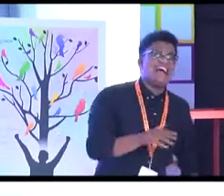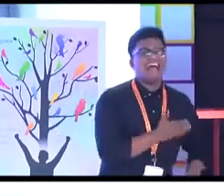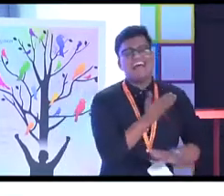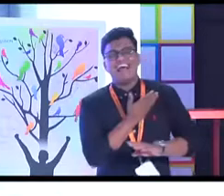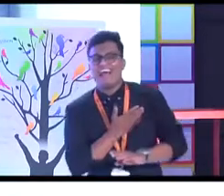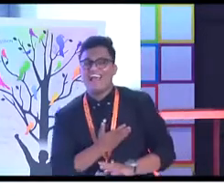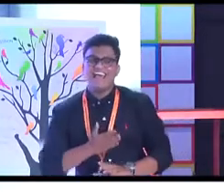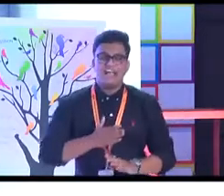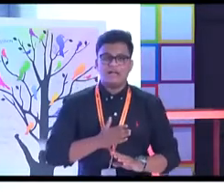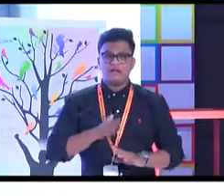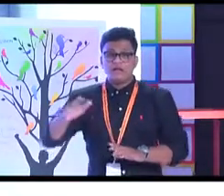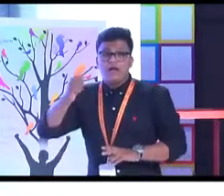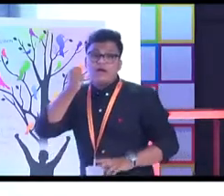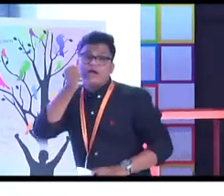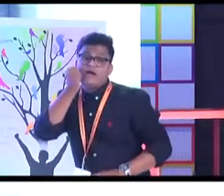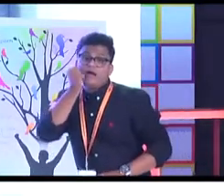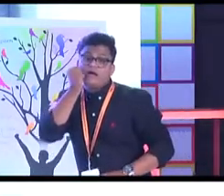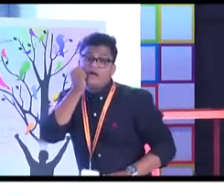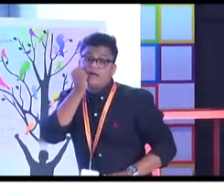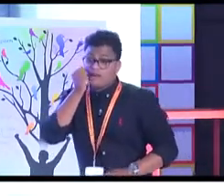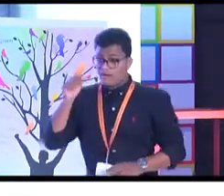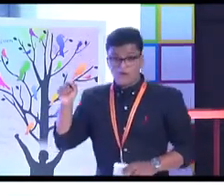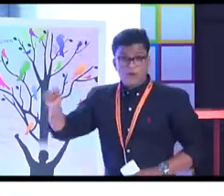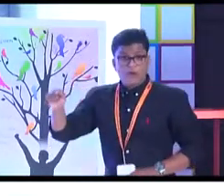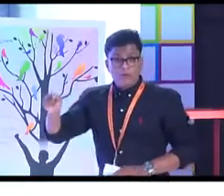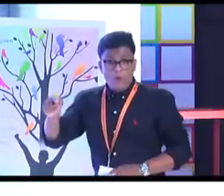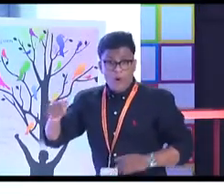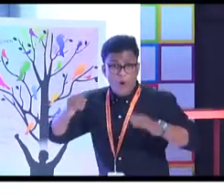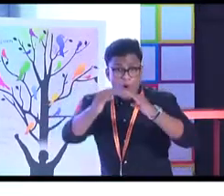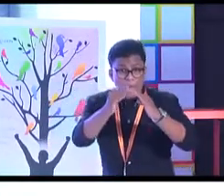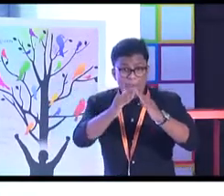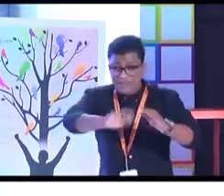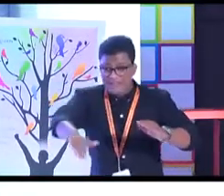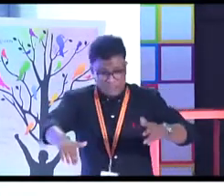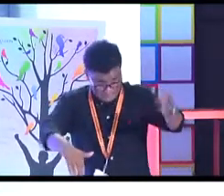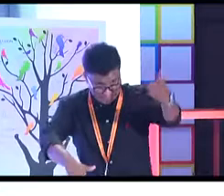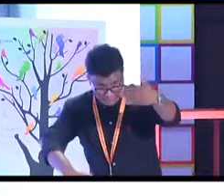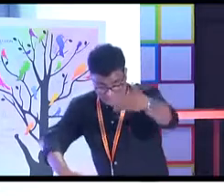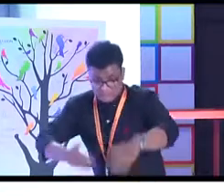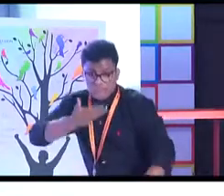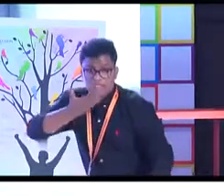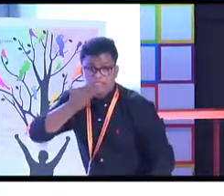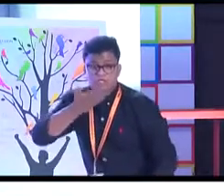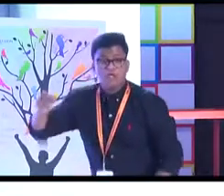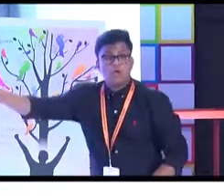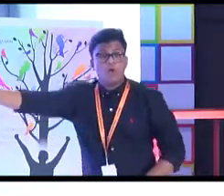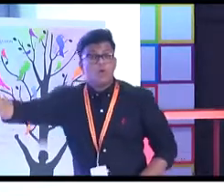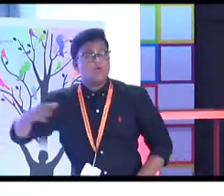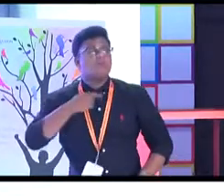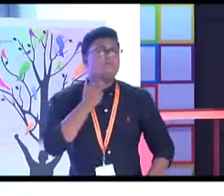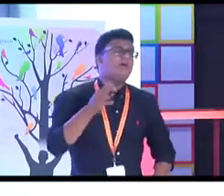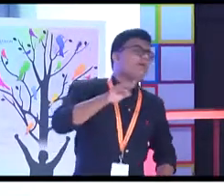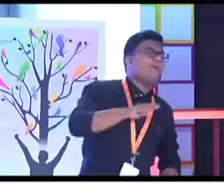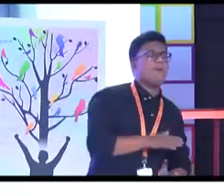singer, and I used to see that she is teaching classes in my home. So I took singing to express my emotions.